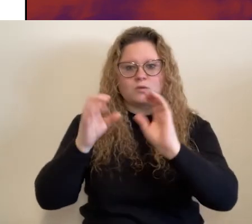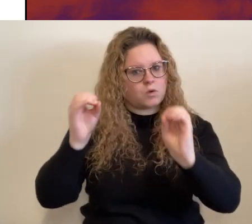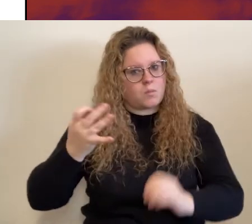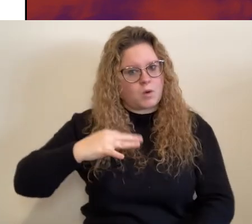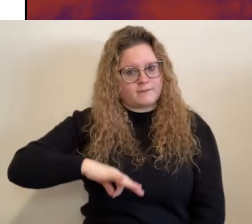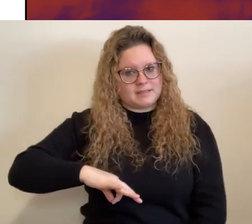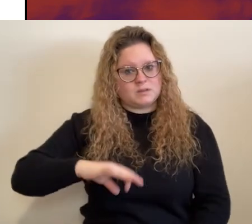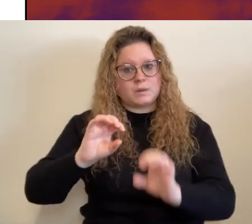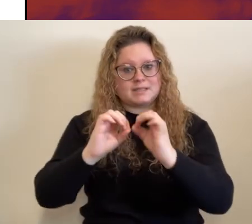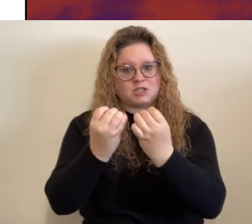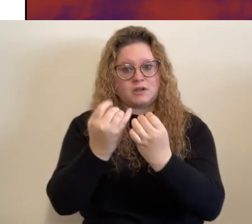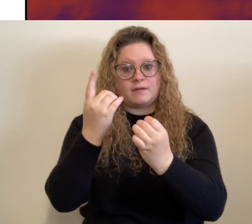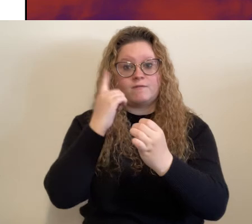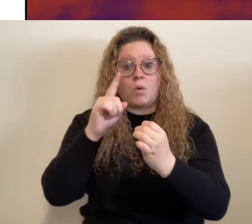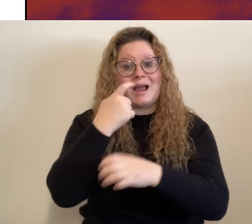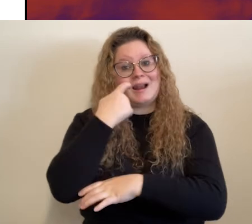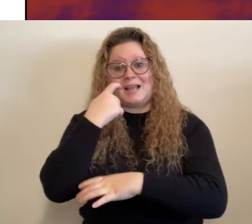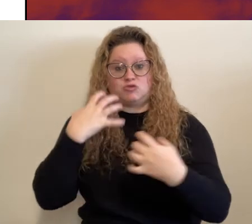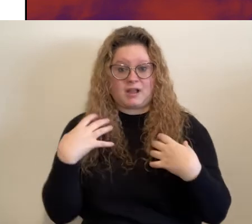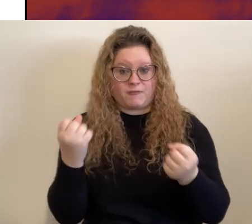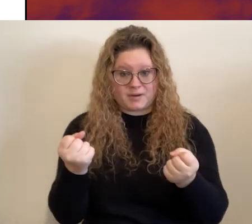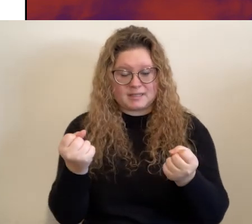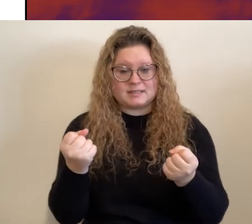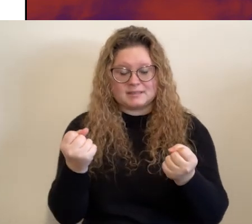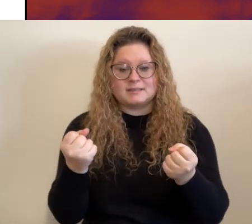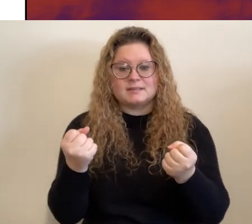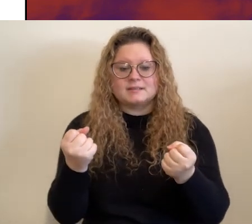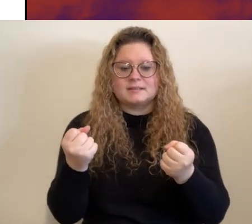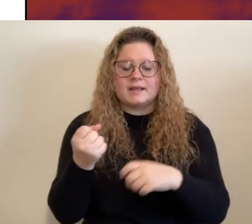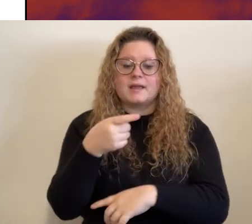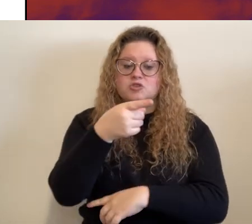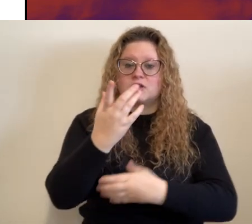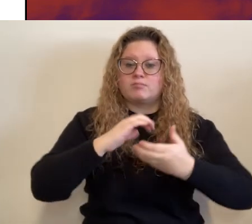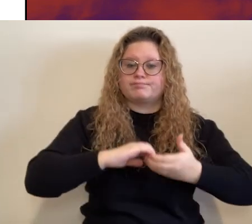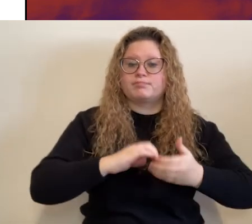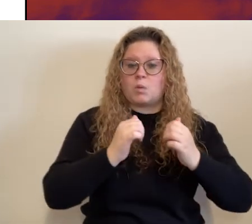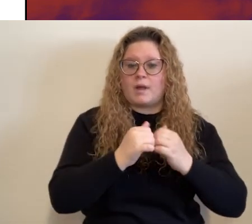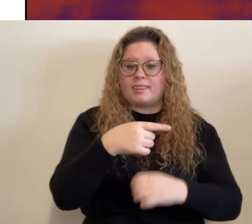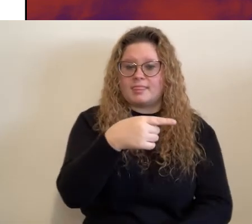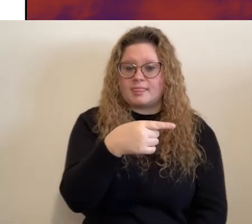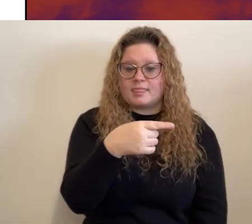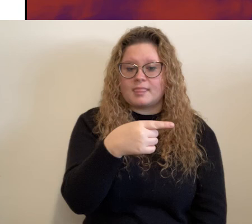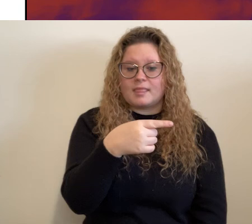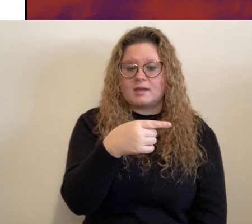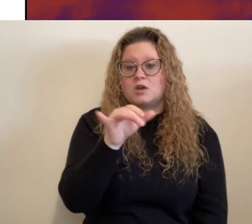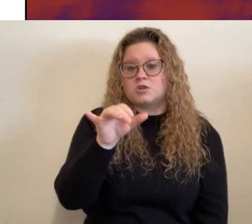for people in recovery. But then she also is working with one of the top Kundalini yoga